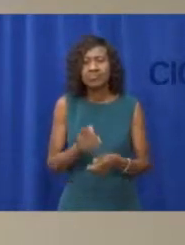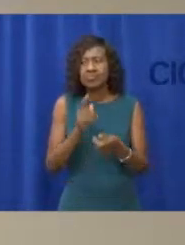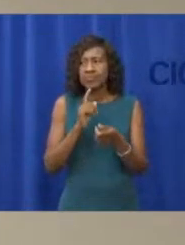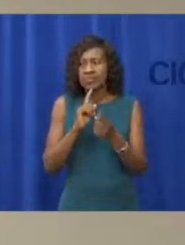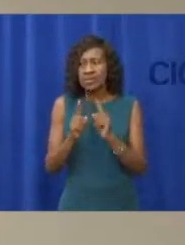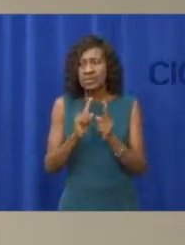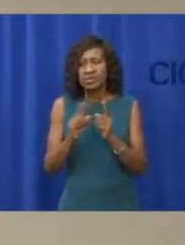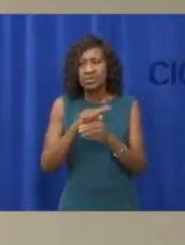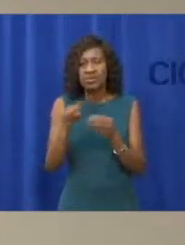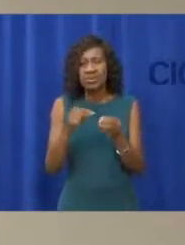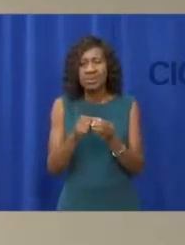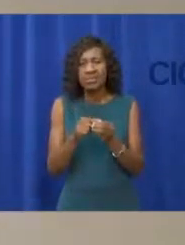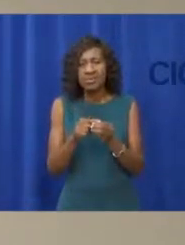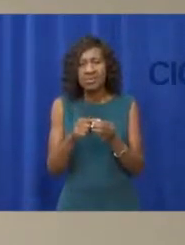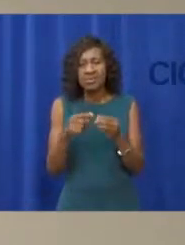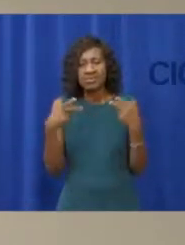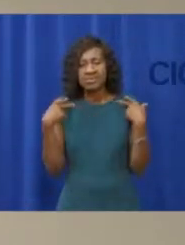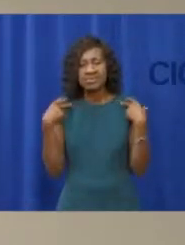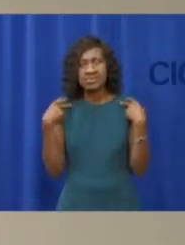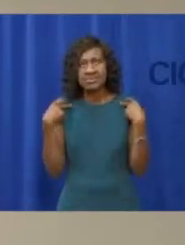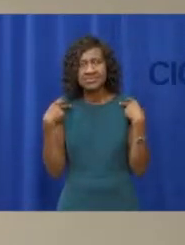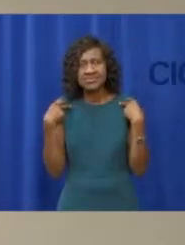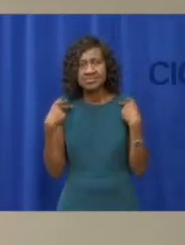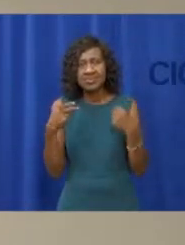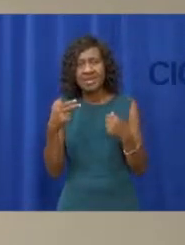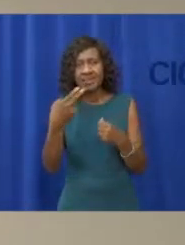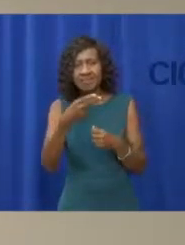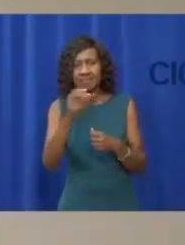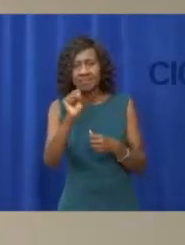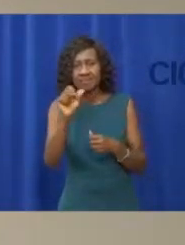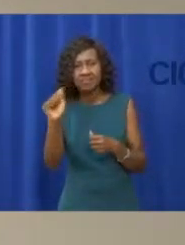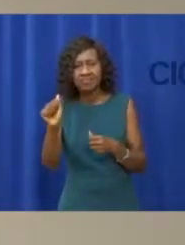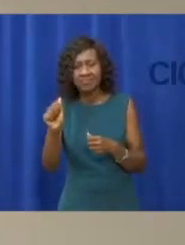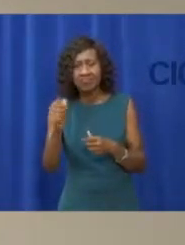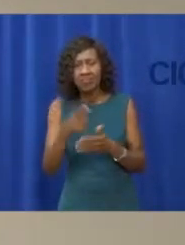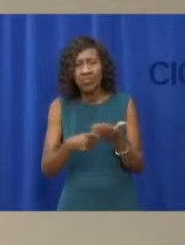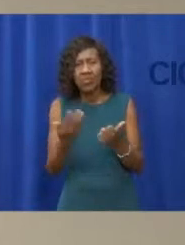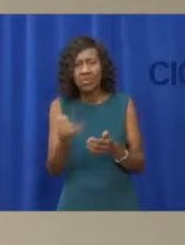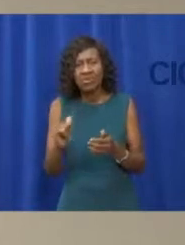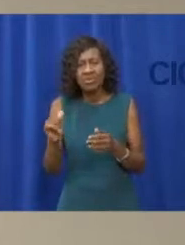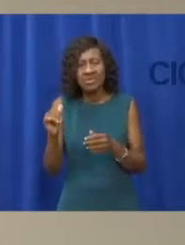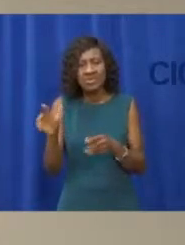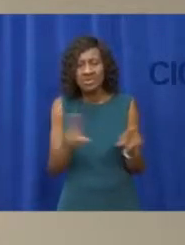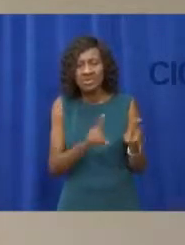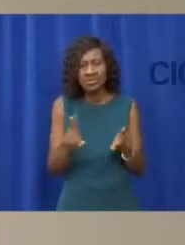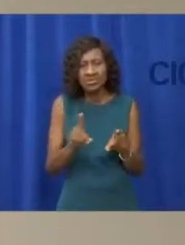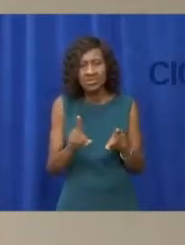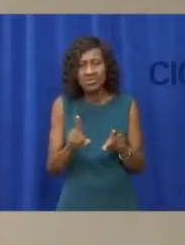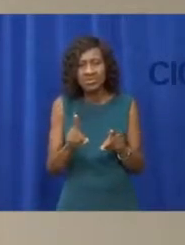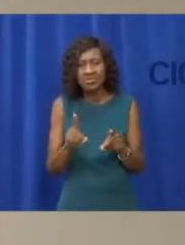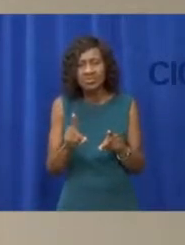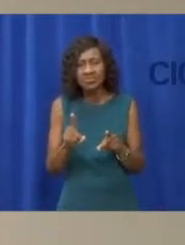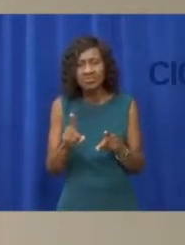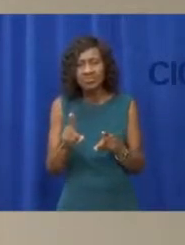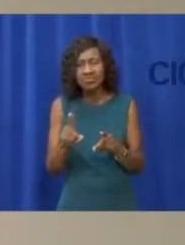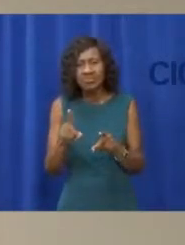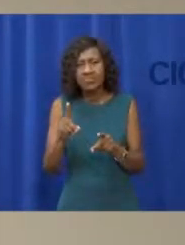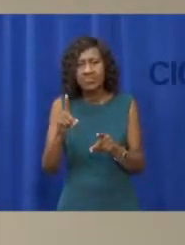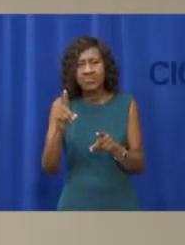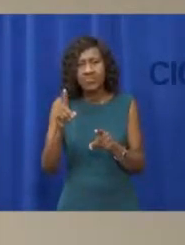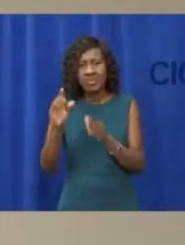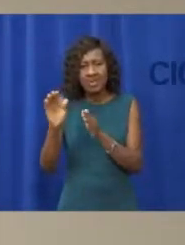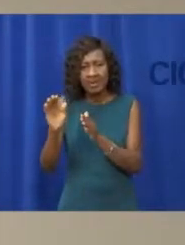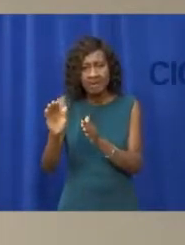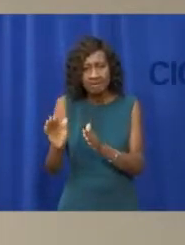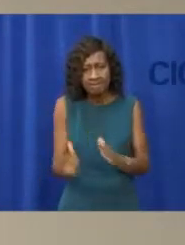implementing to prepare for coronavirus. This included a COVID-19 action plan, a special